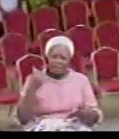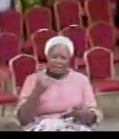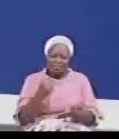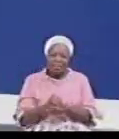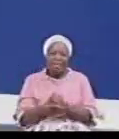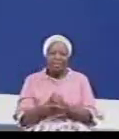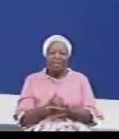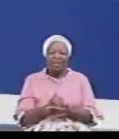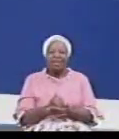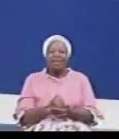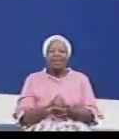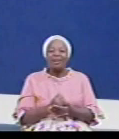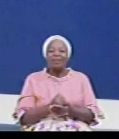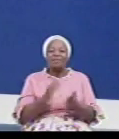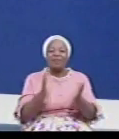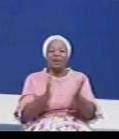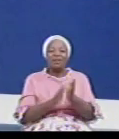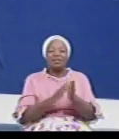Hallelujah.